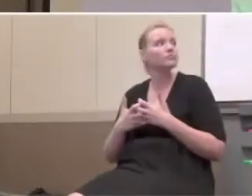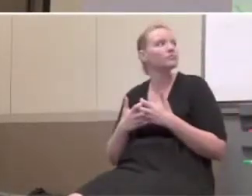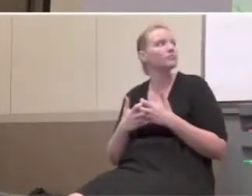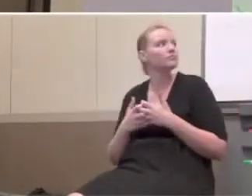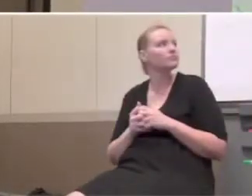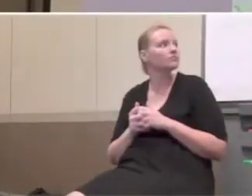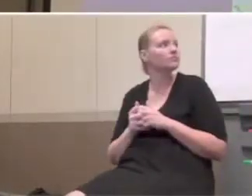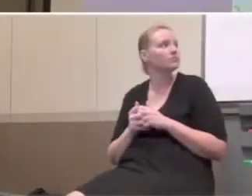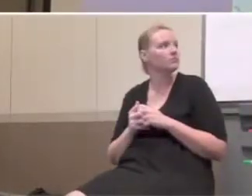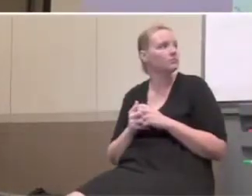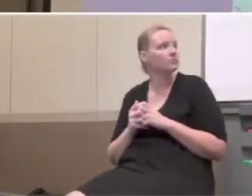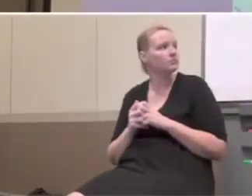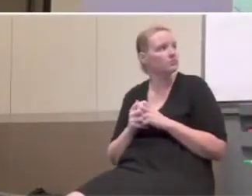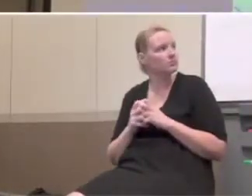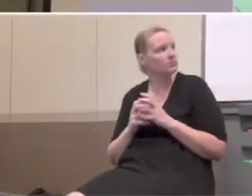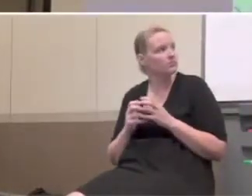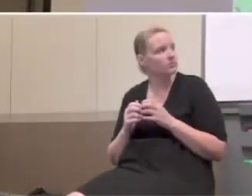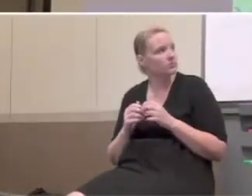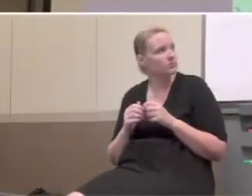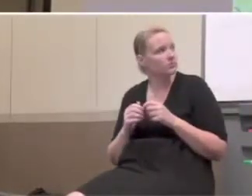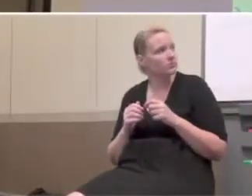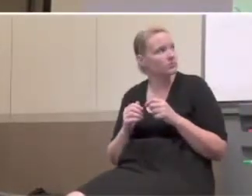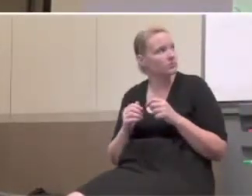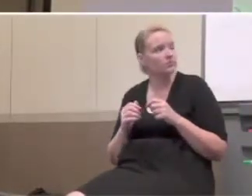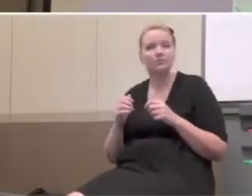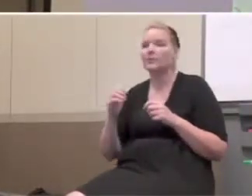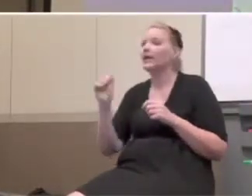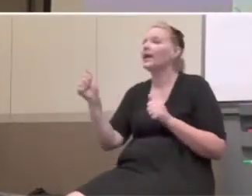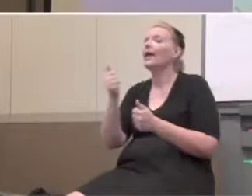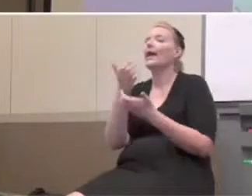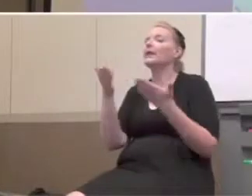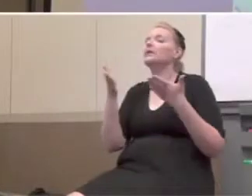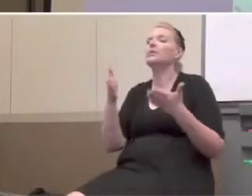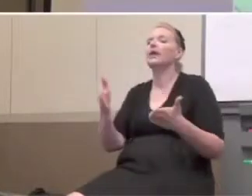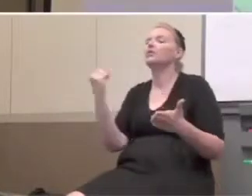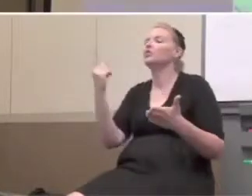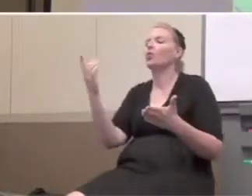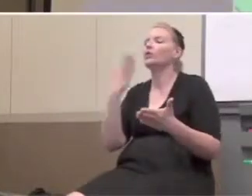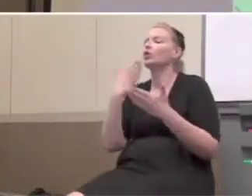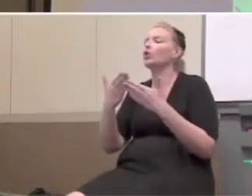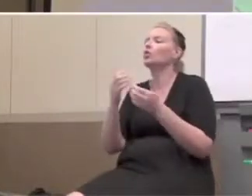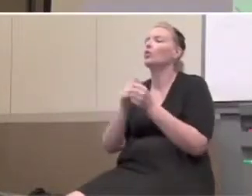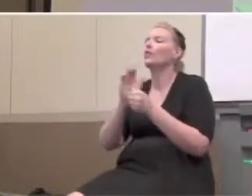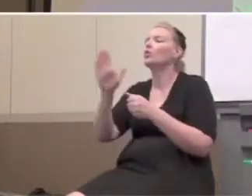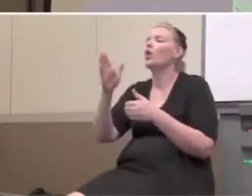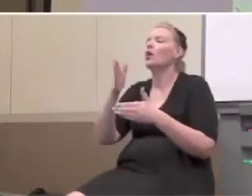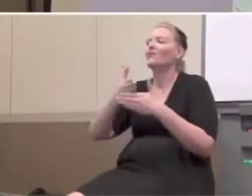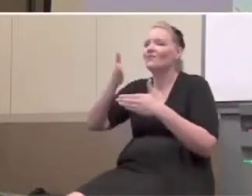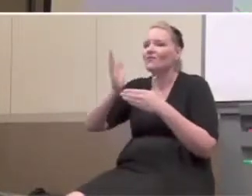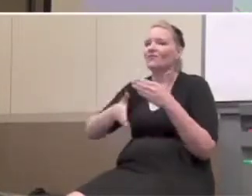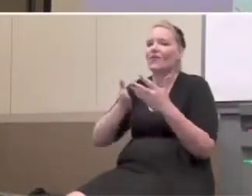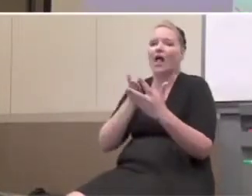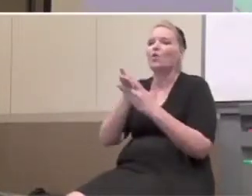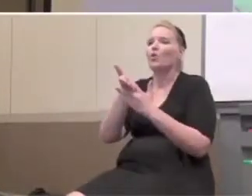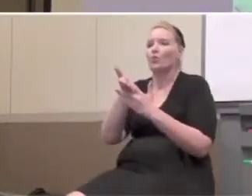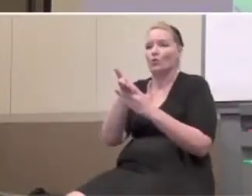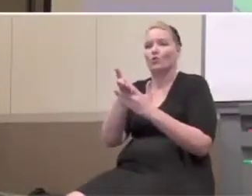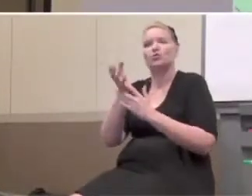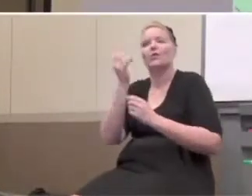at the beginning of today, any plan that you have is only as good as how you follow through on it, okay?